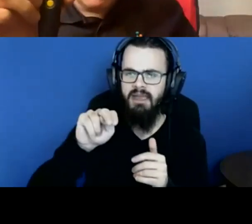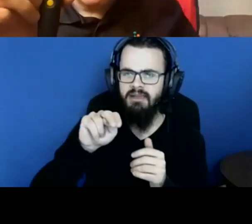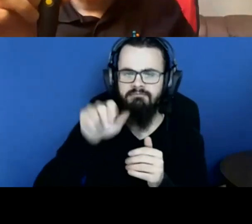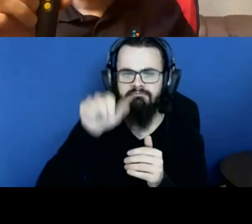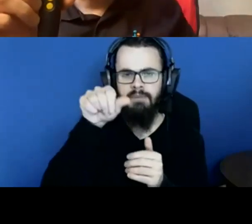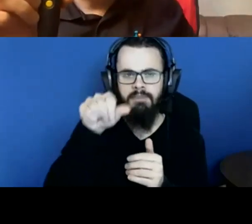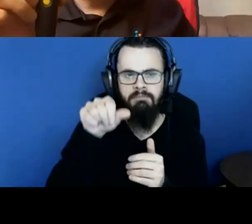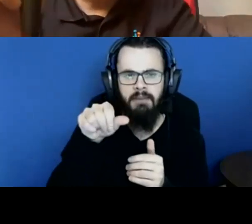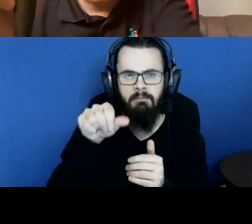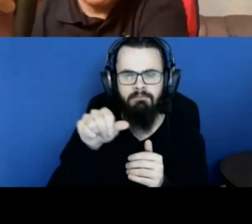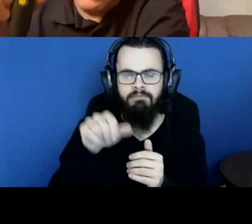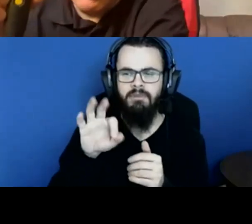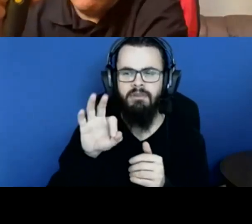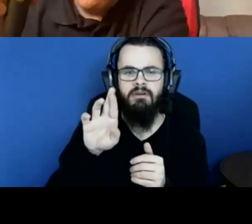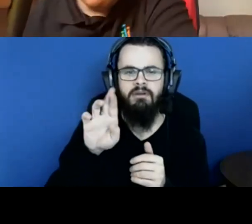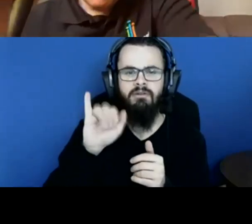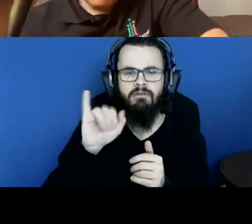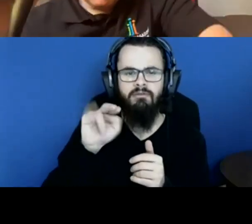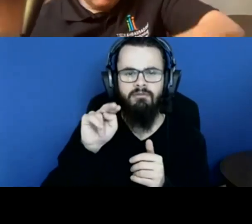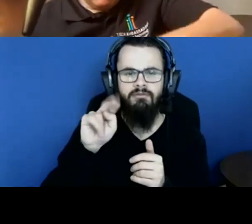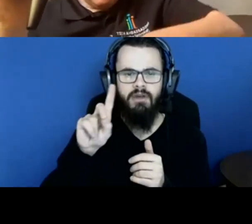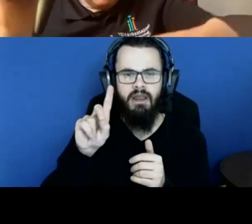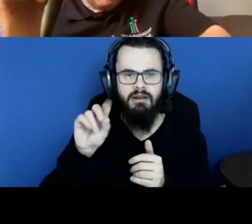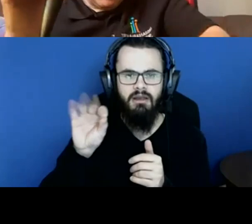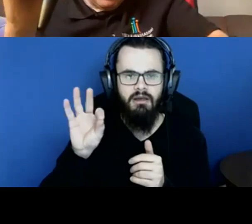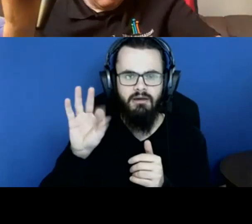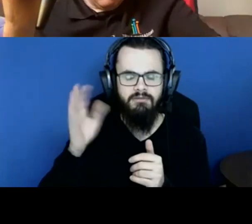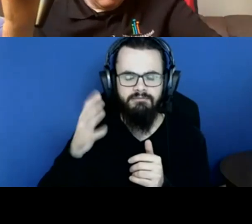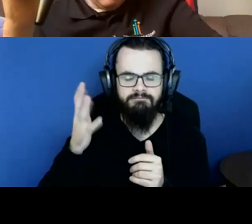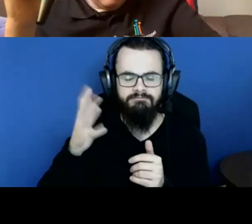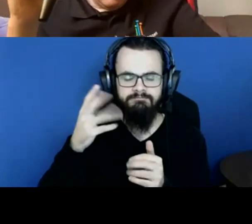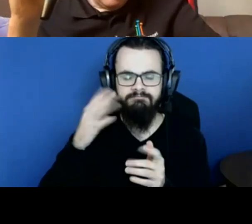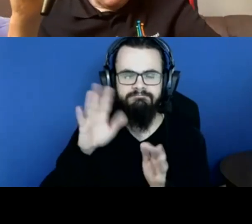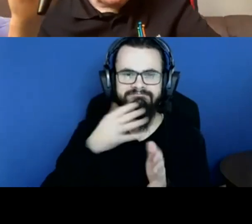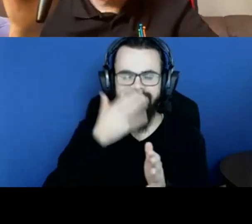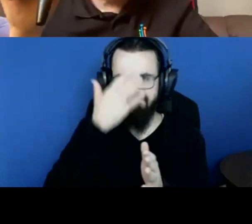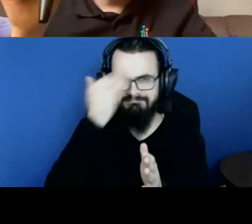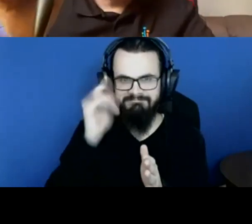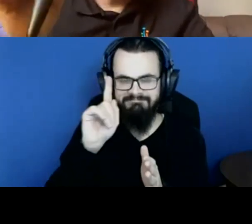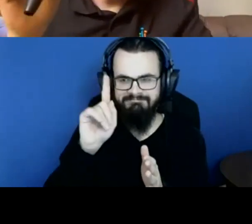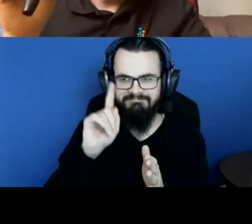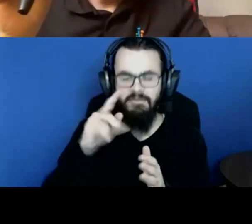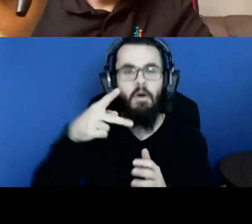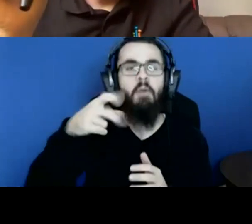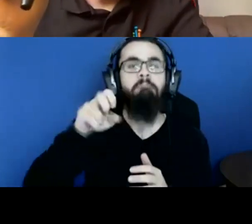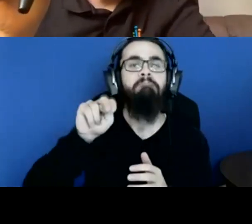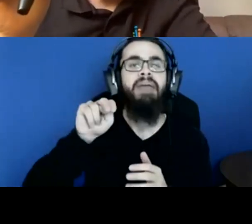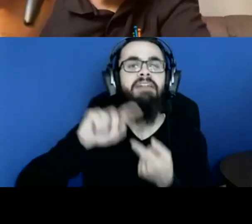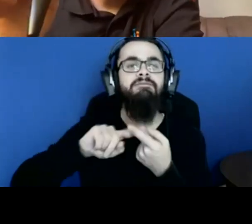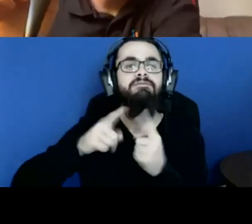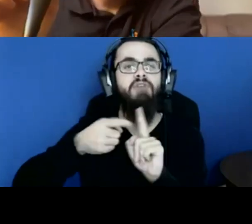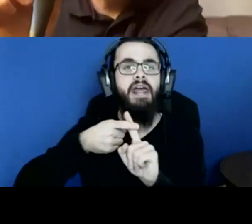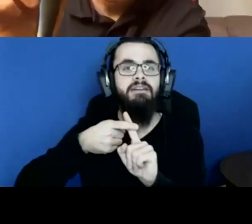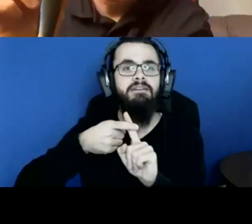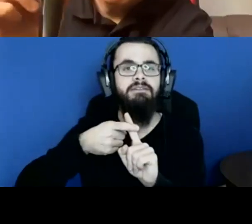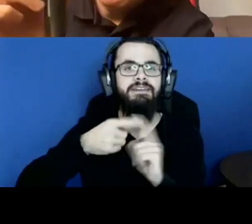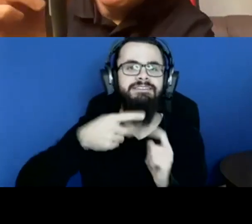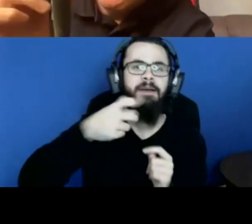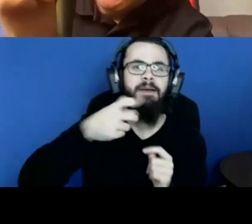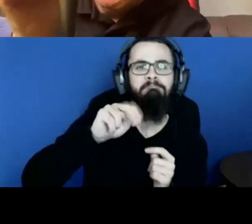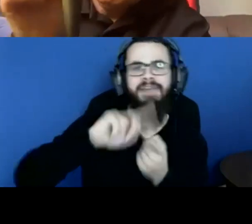Friend, let me see, Pen Friend. So it's a pen